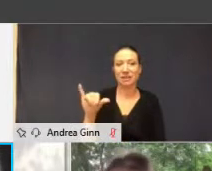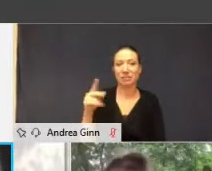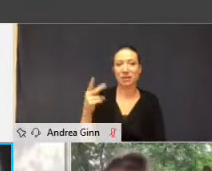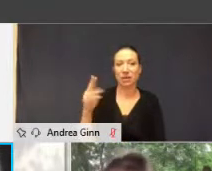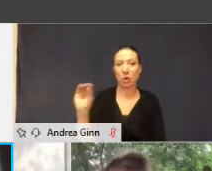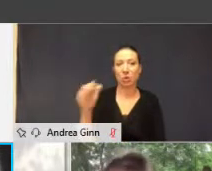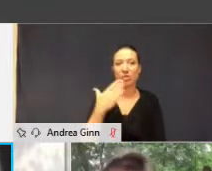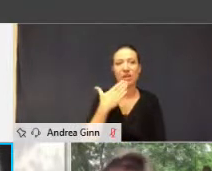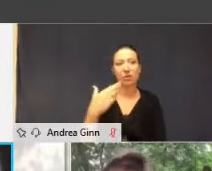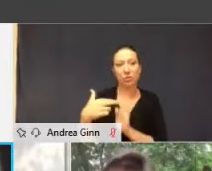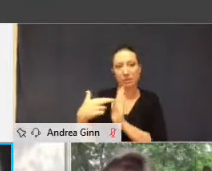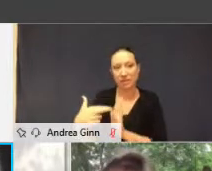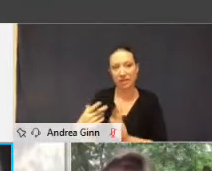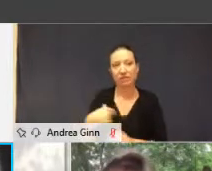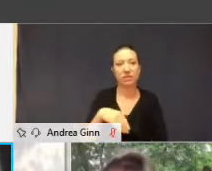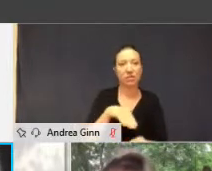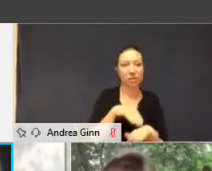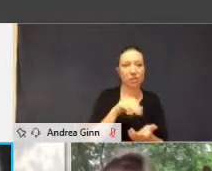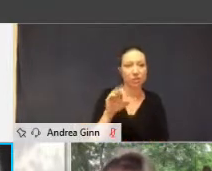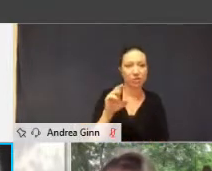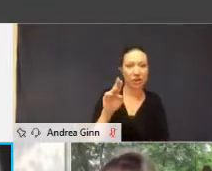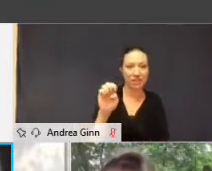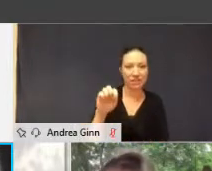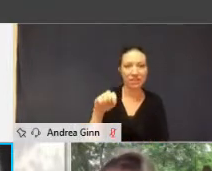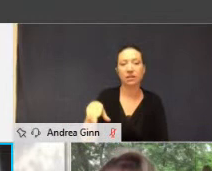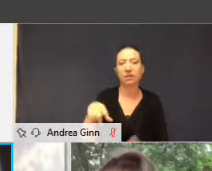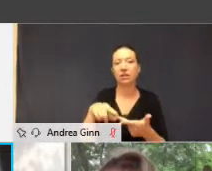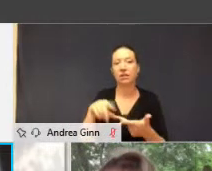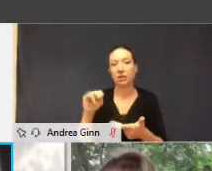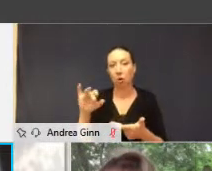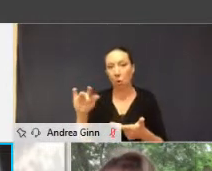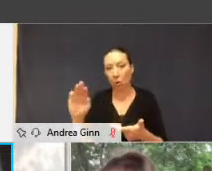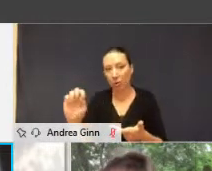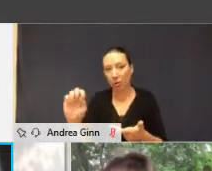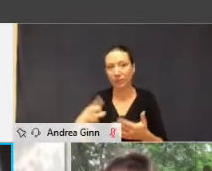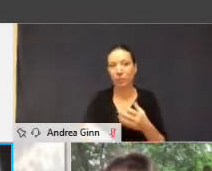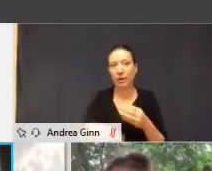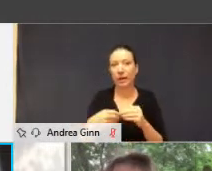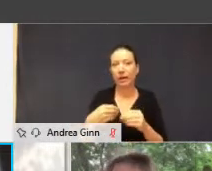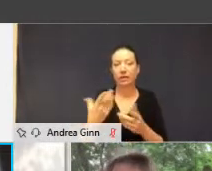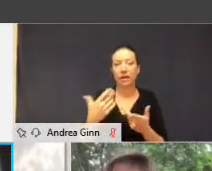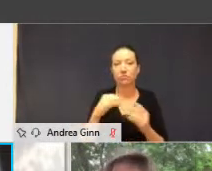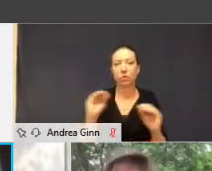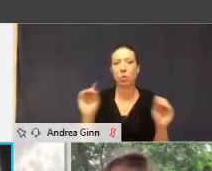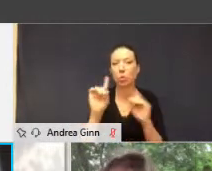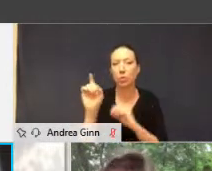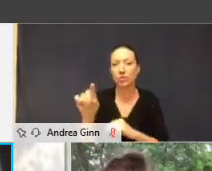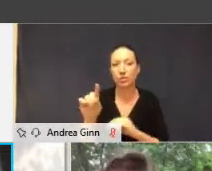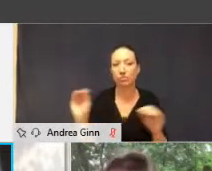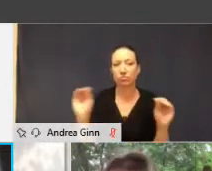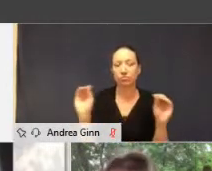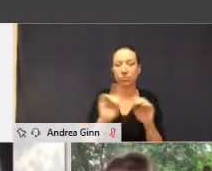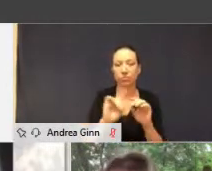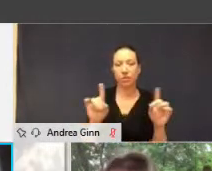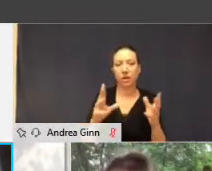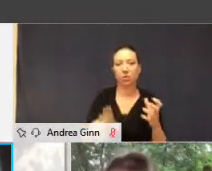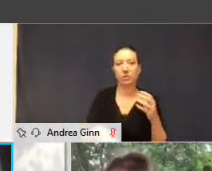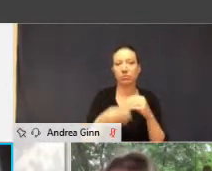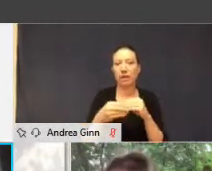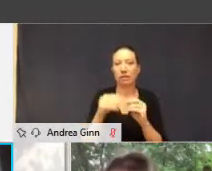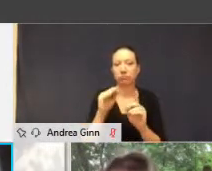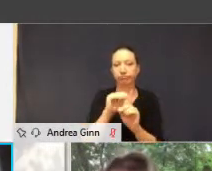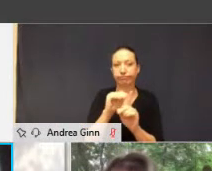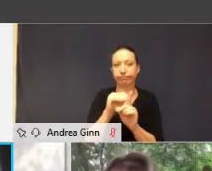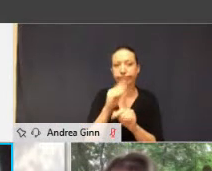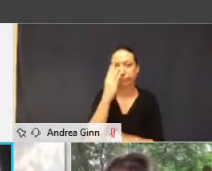and Nicole. I just wanted to add one thing. I don't have any questions, but I want to alert you to